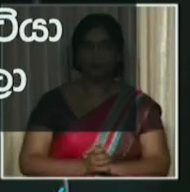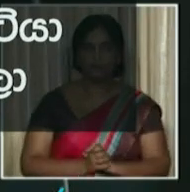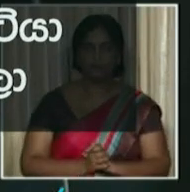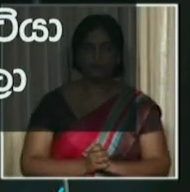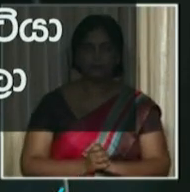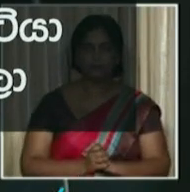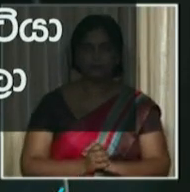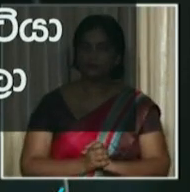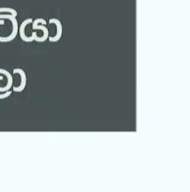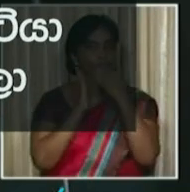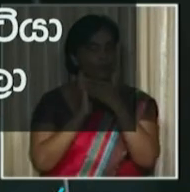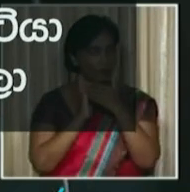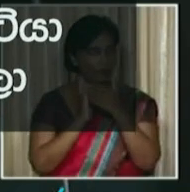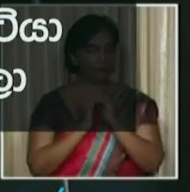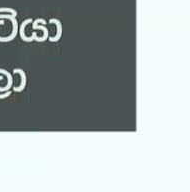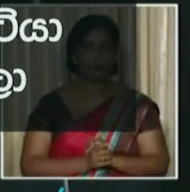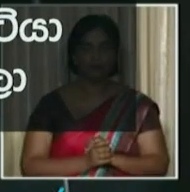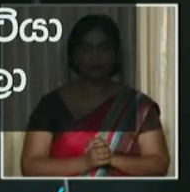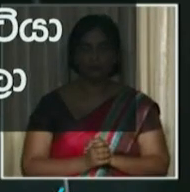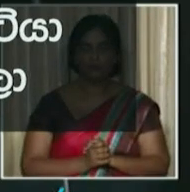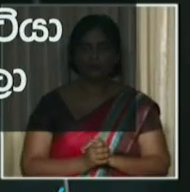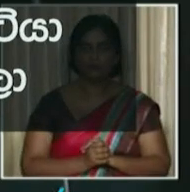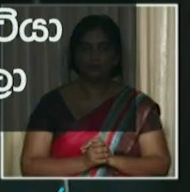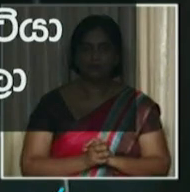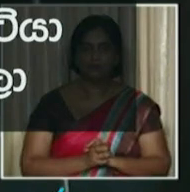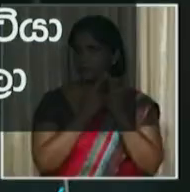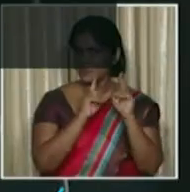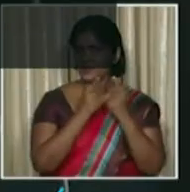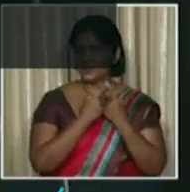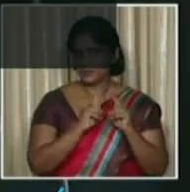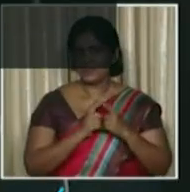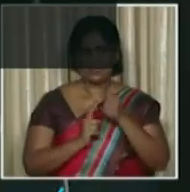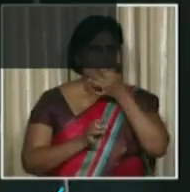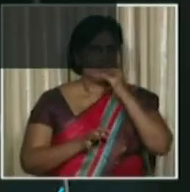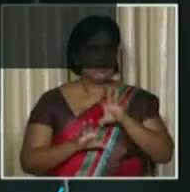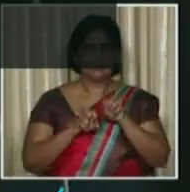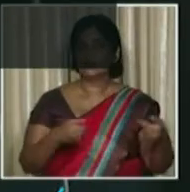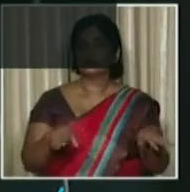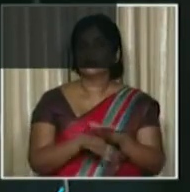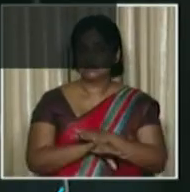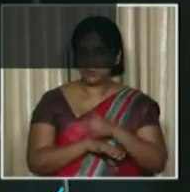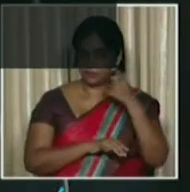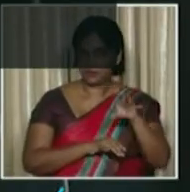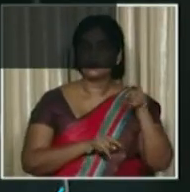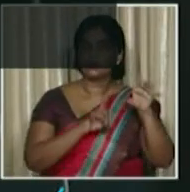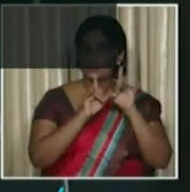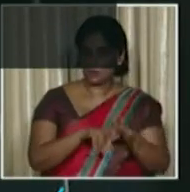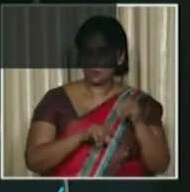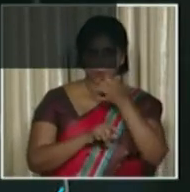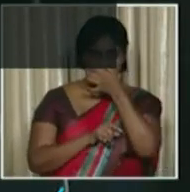issue pertaining to viruses spreading through groundwater. And that led to this issue of Muslims,